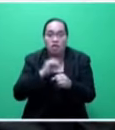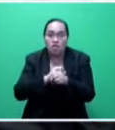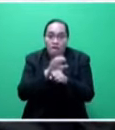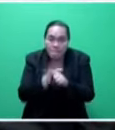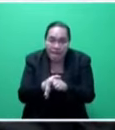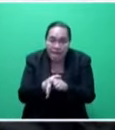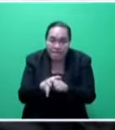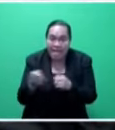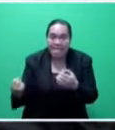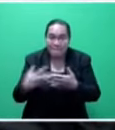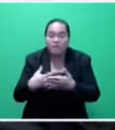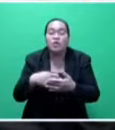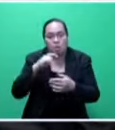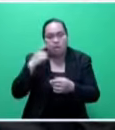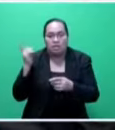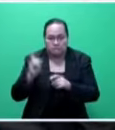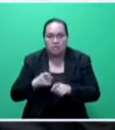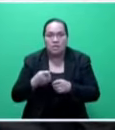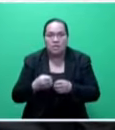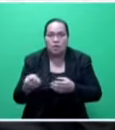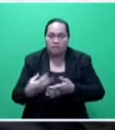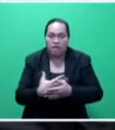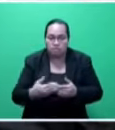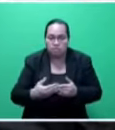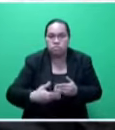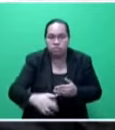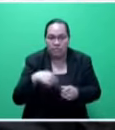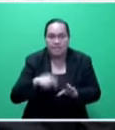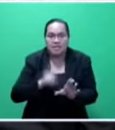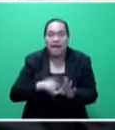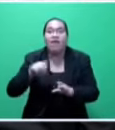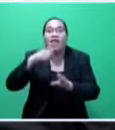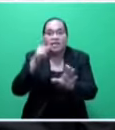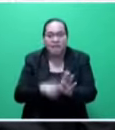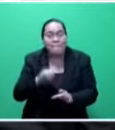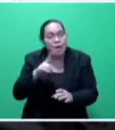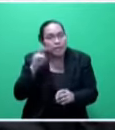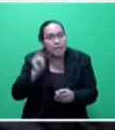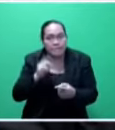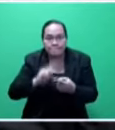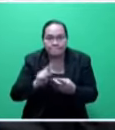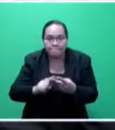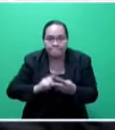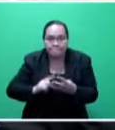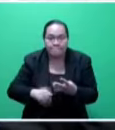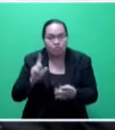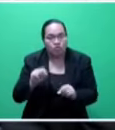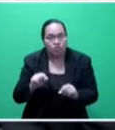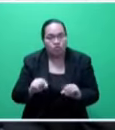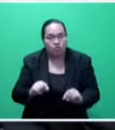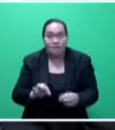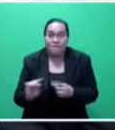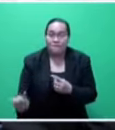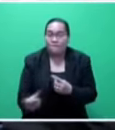and its effects will be here for the rest of this year and for next year. But we need to do a number of things. First of all, we will